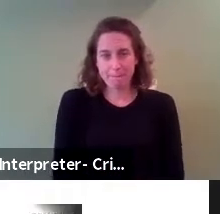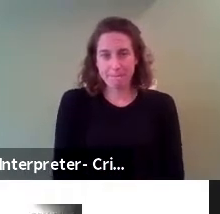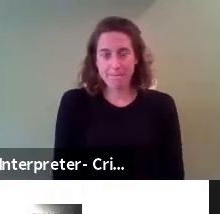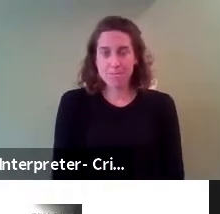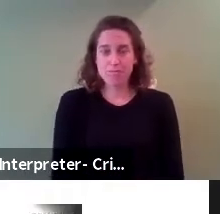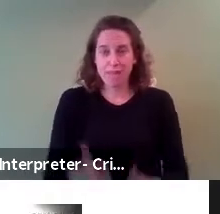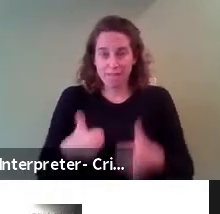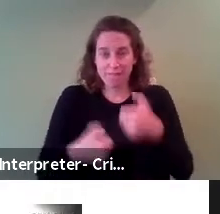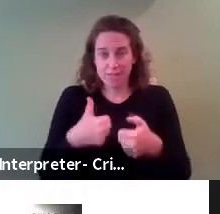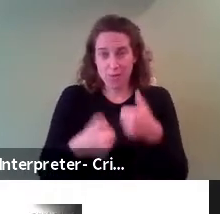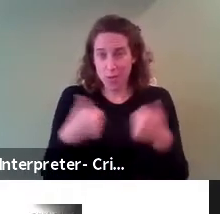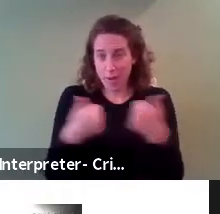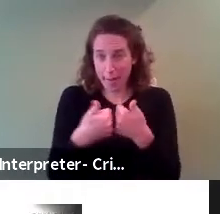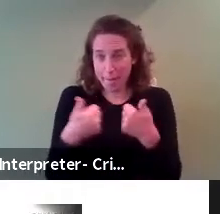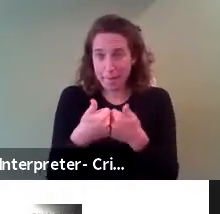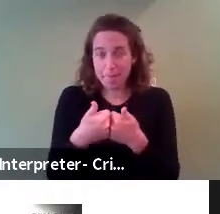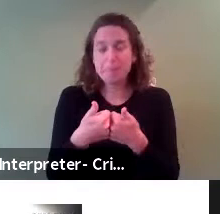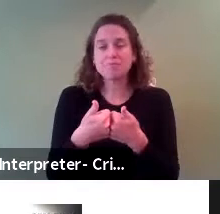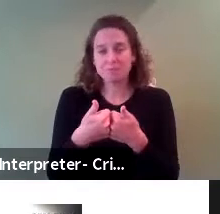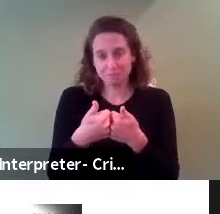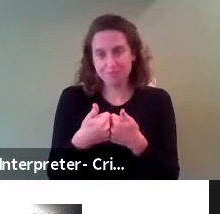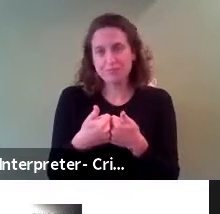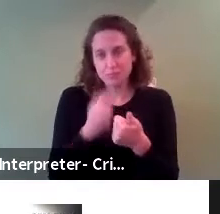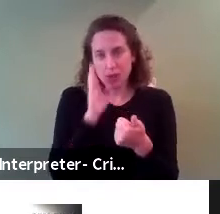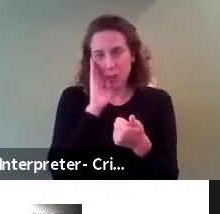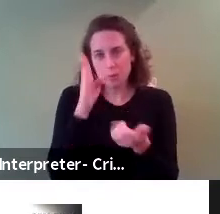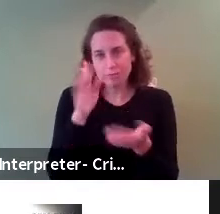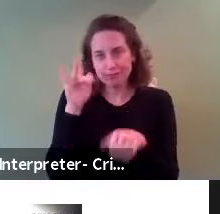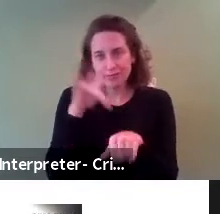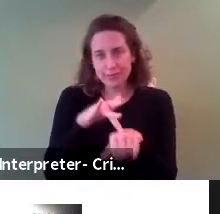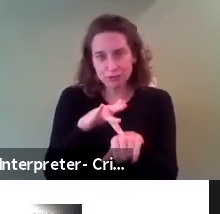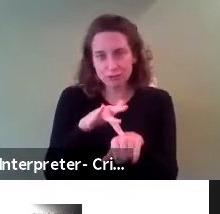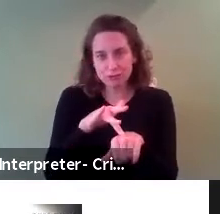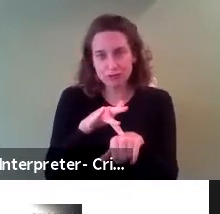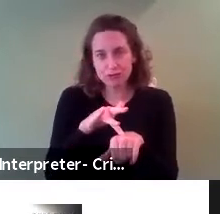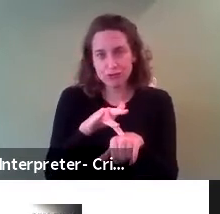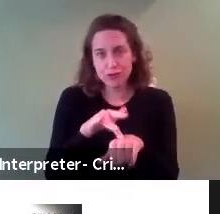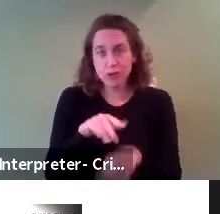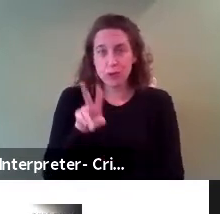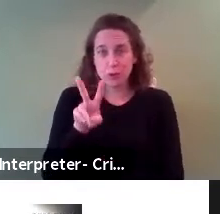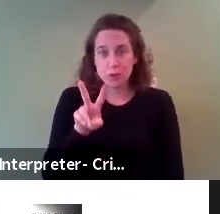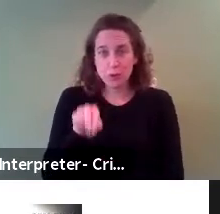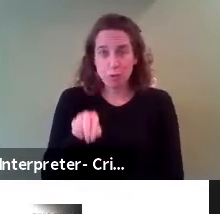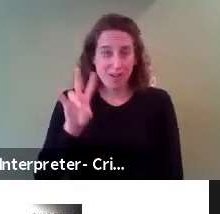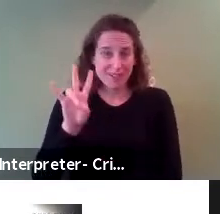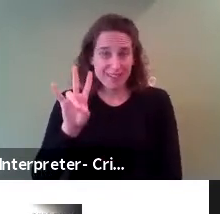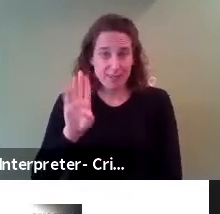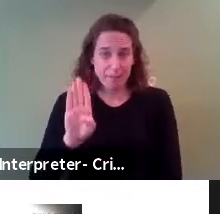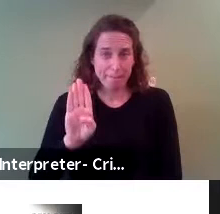Gaming was another thing, which I'm sure we'll talk about in a little bit, and that is we're now at 2.7 billion gamers, and that